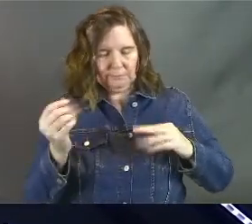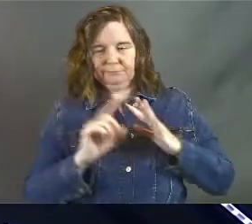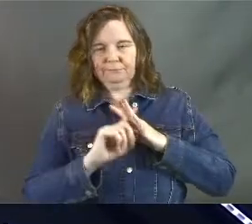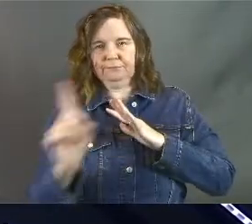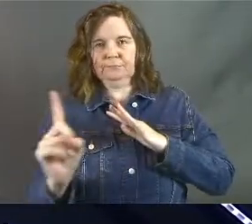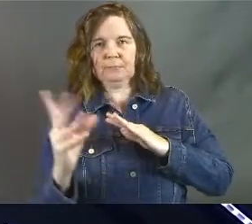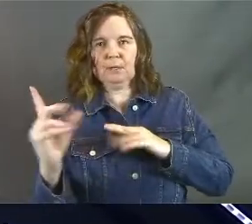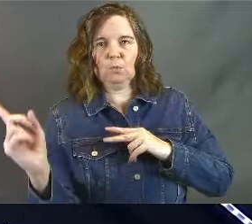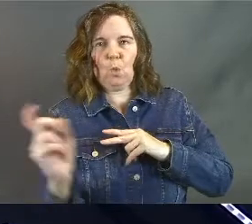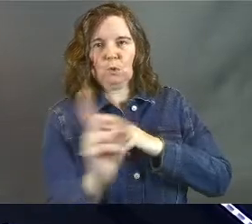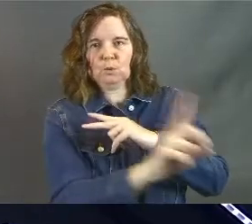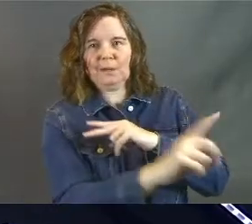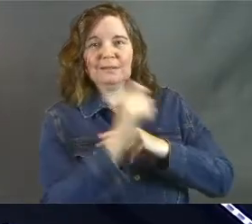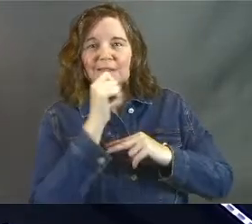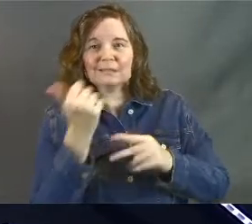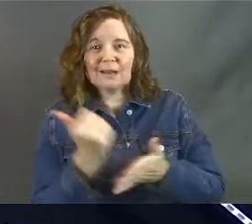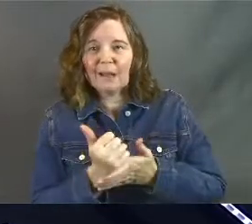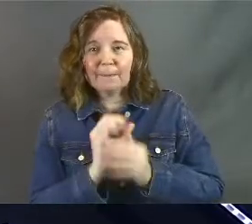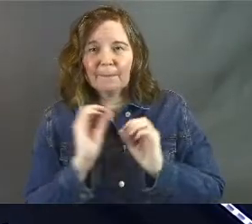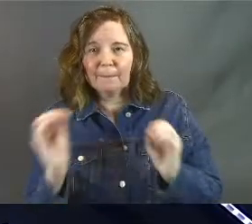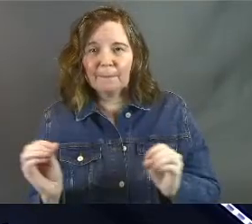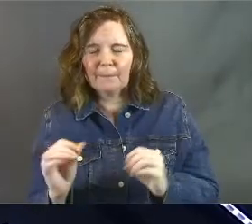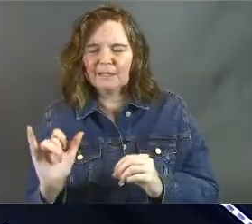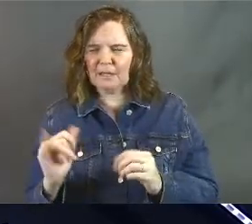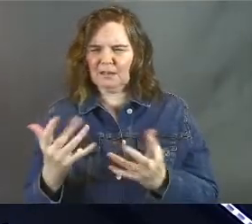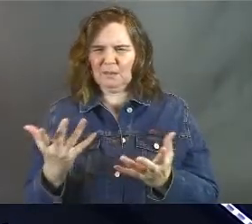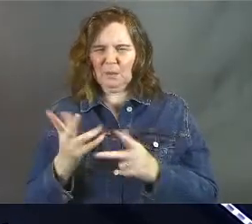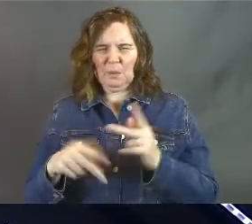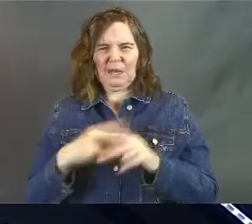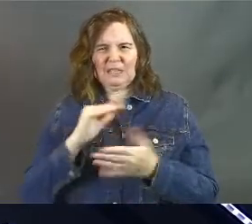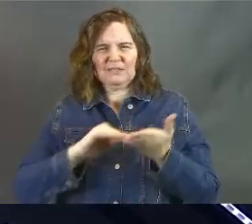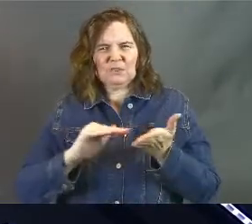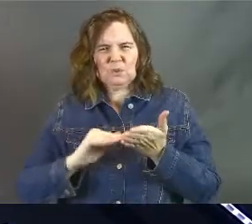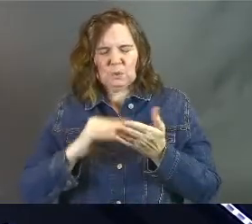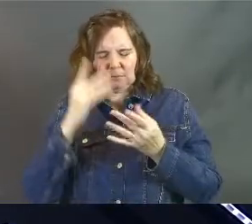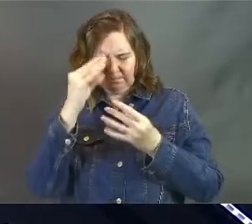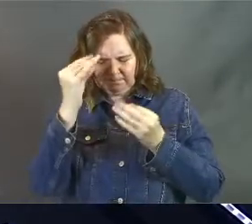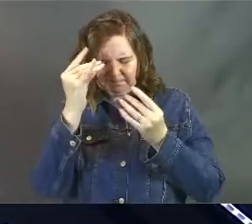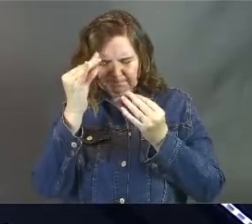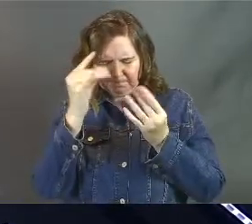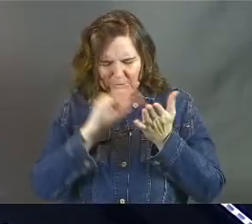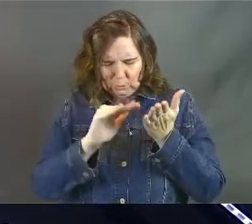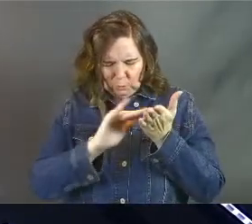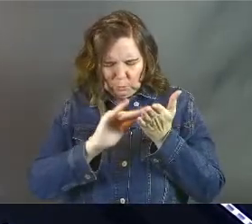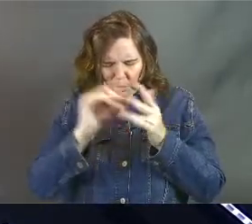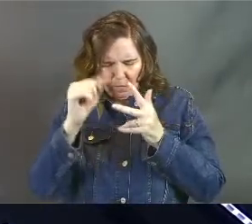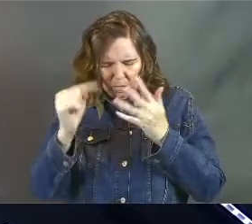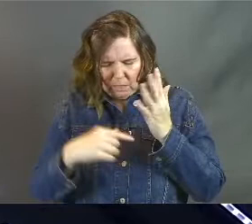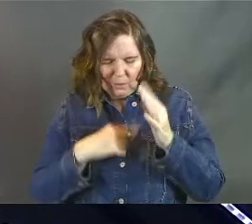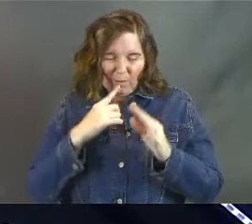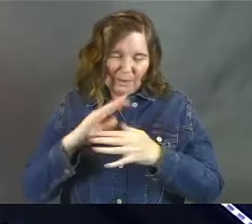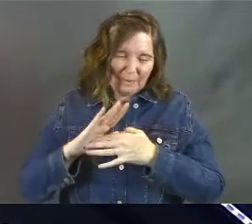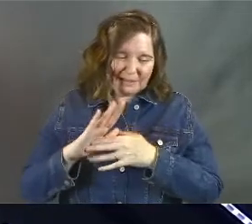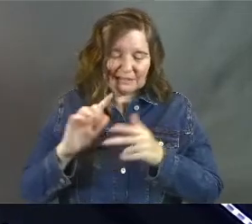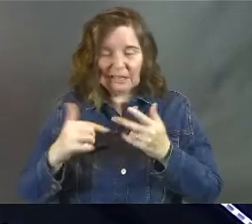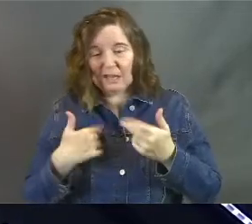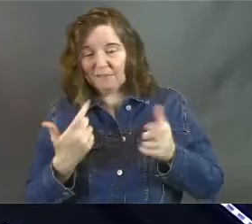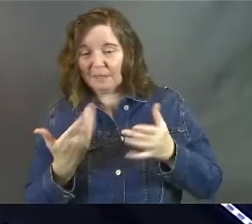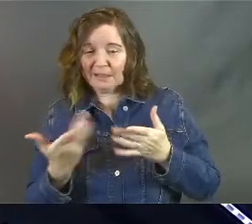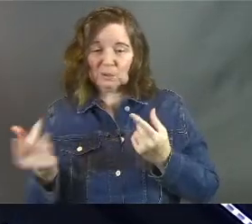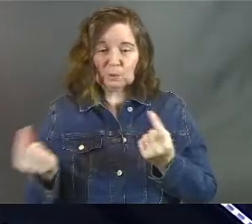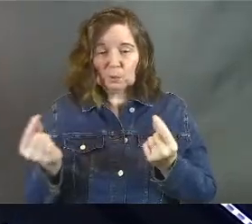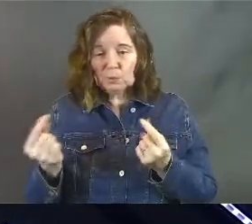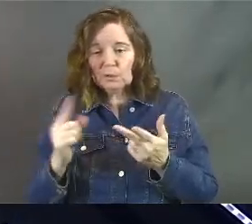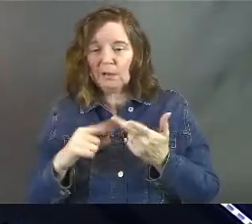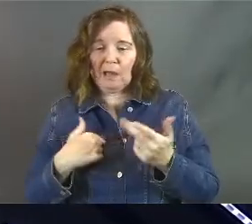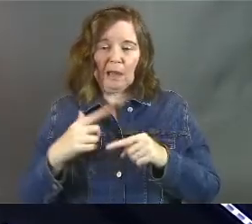away and doesn't help. It's like, what kinds of excuses were going through those people's minds? We're really busy. We've got bigger things to